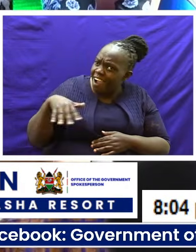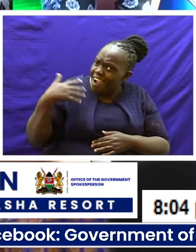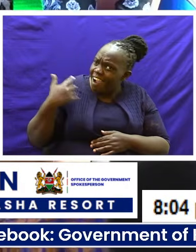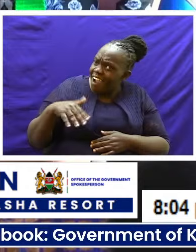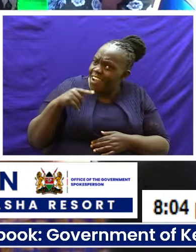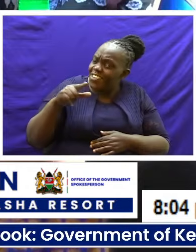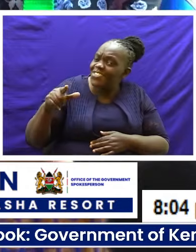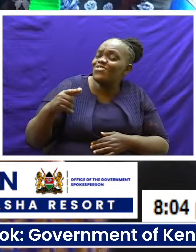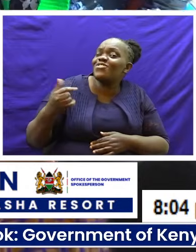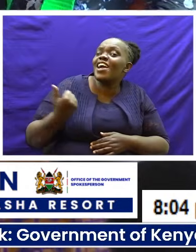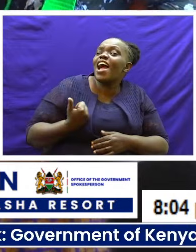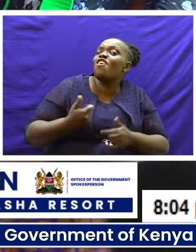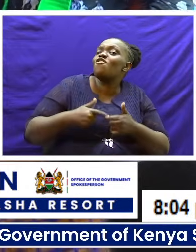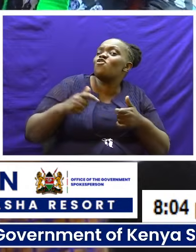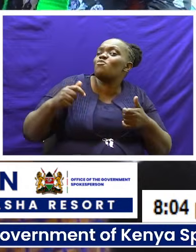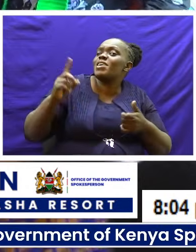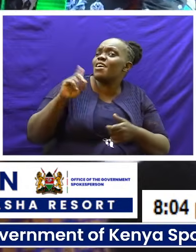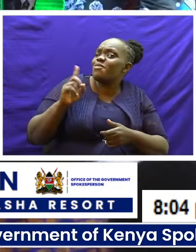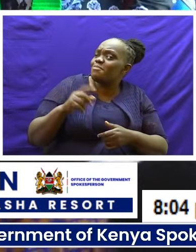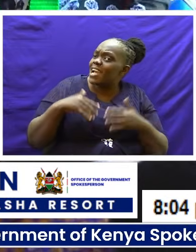manzi wa Nairobi? Allah.